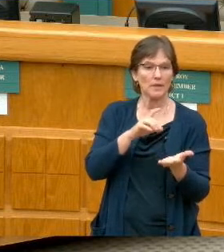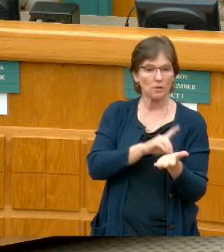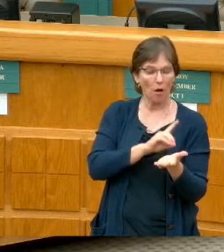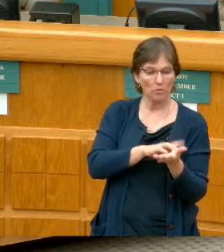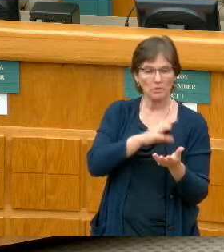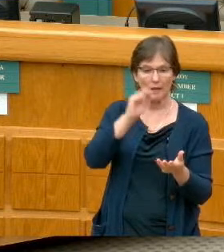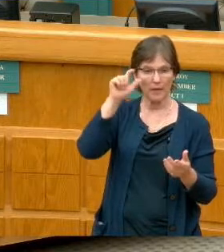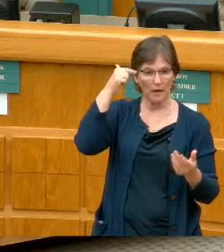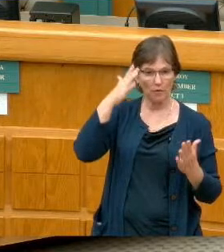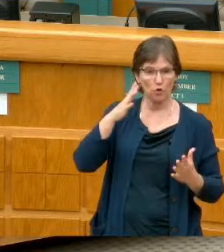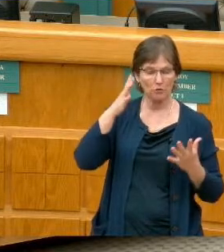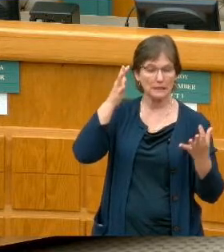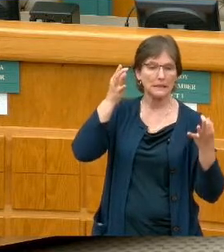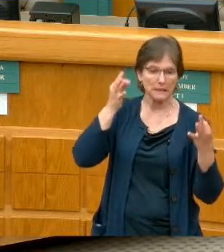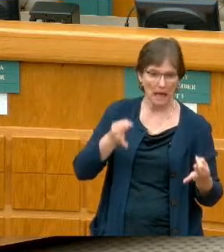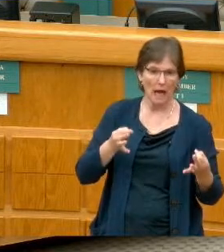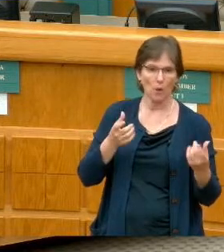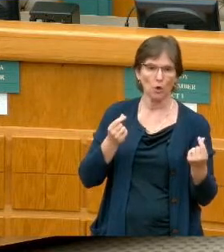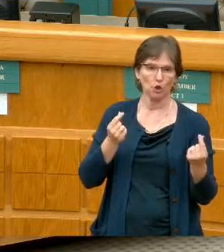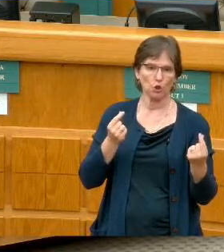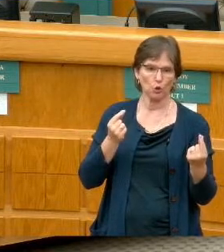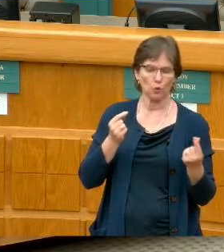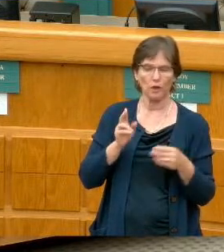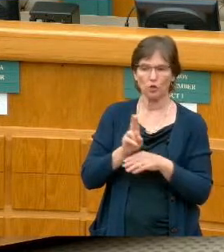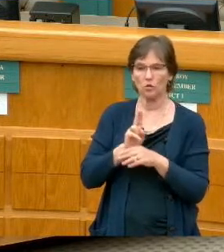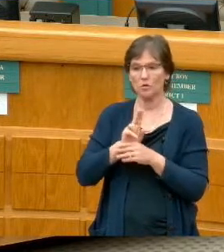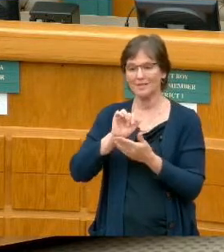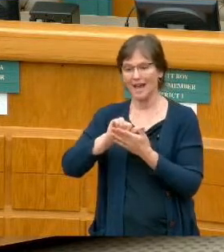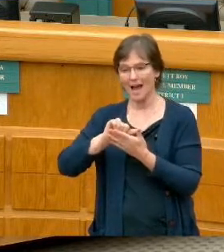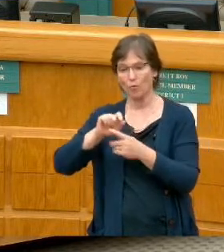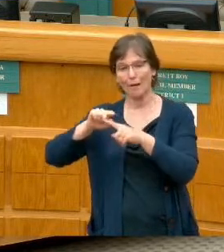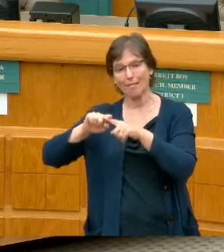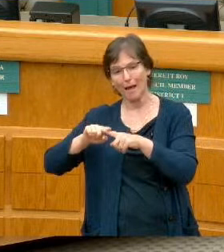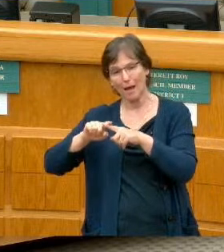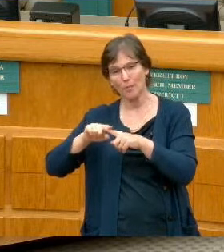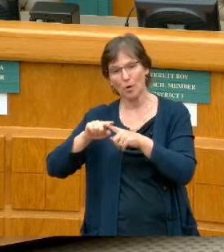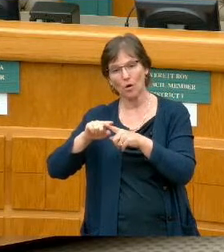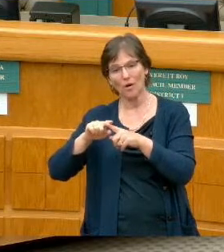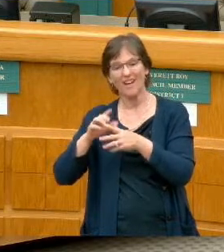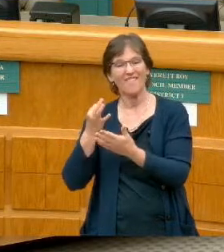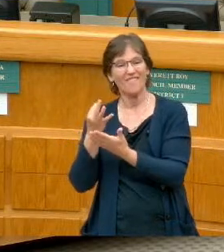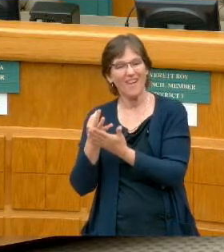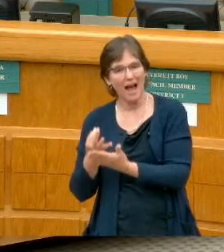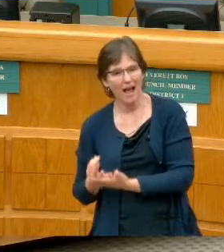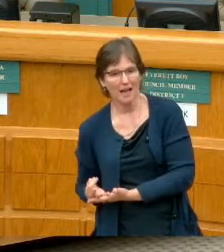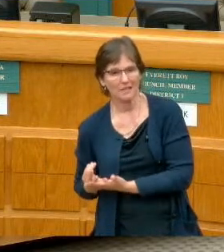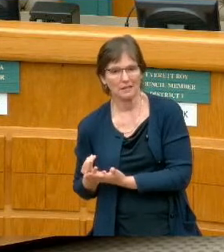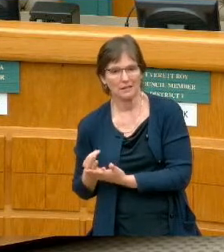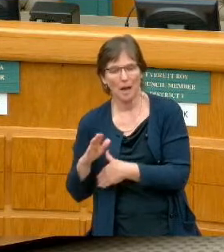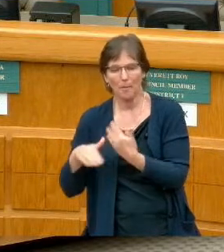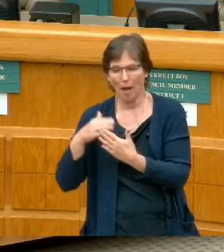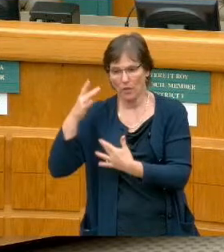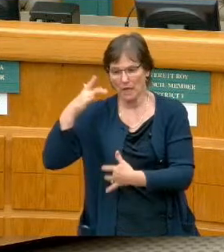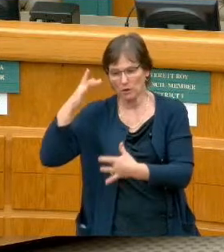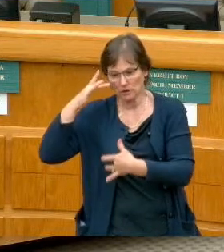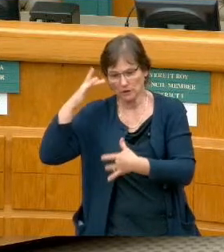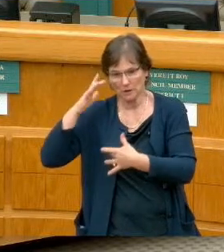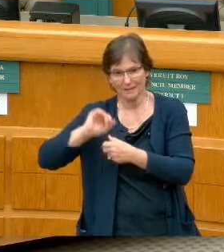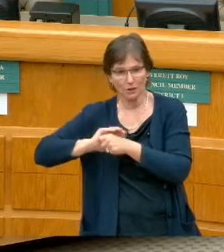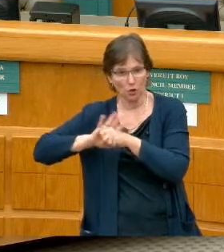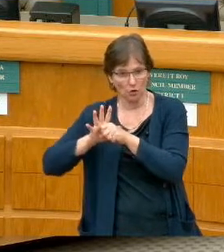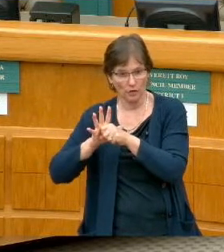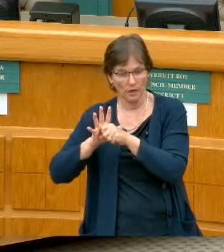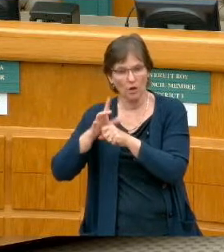here locally to help guide us in certain restrictions, and so has the governor, and it is, I think, the